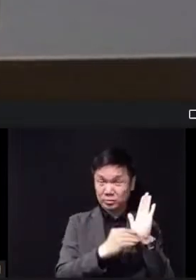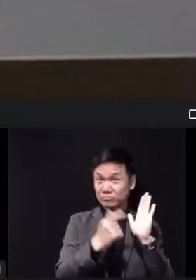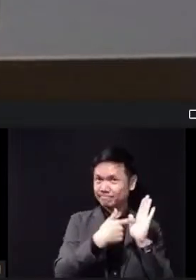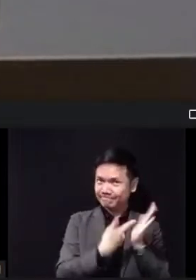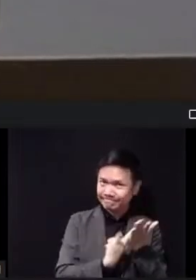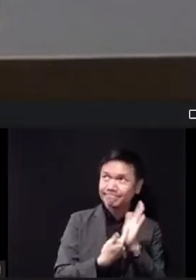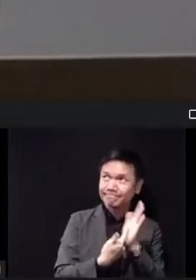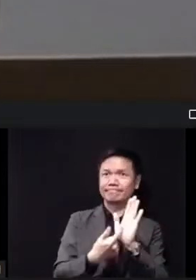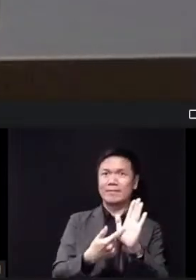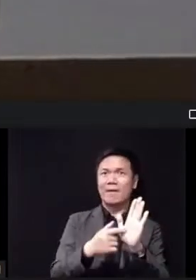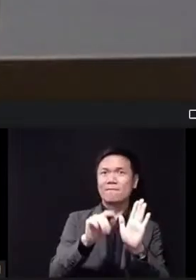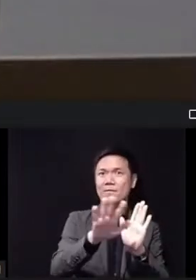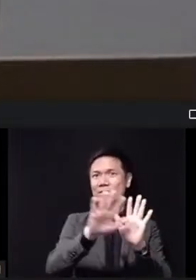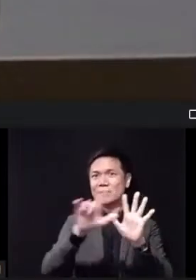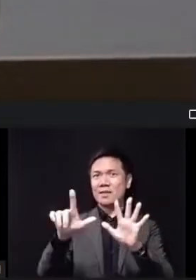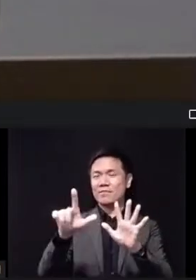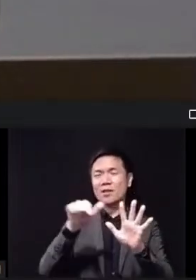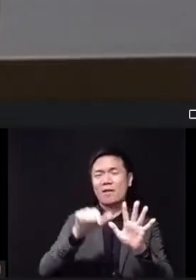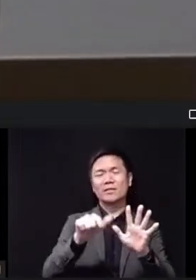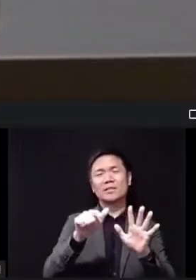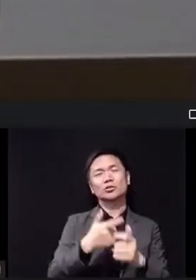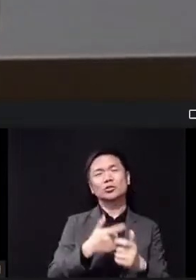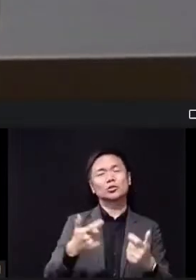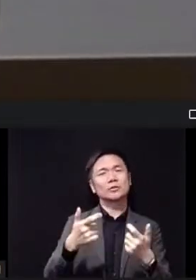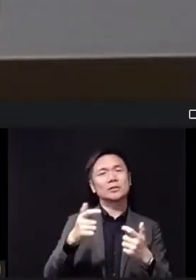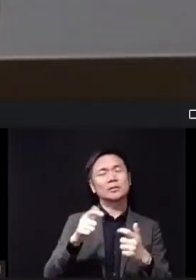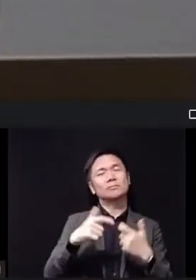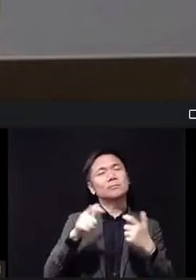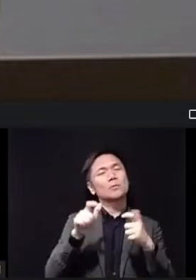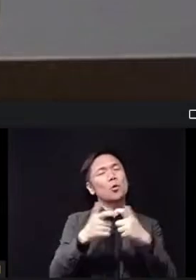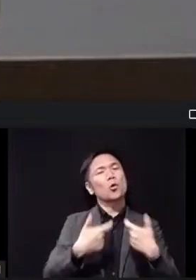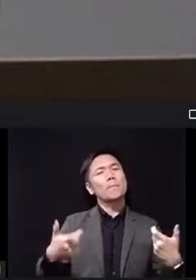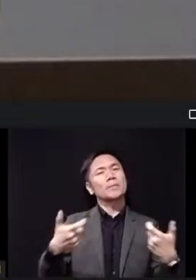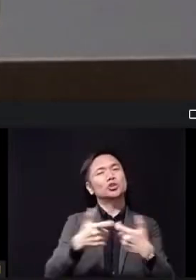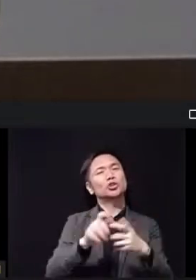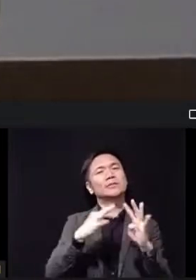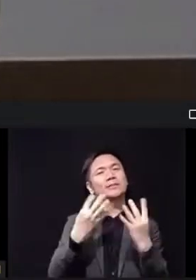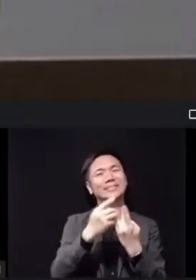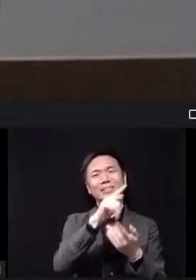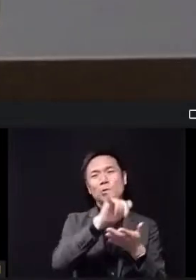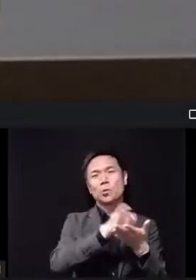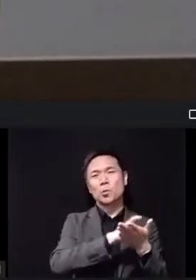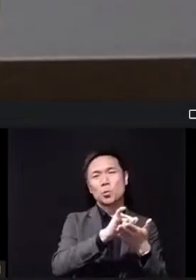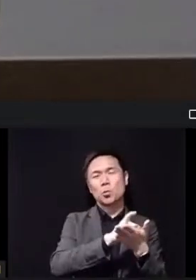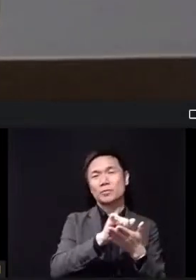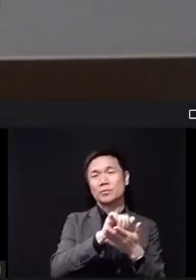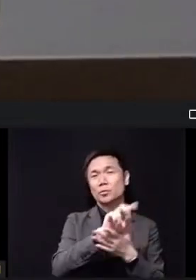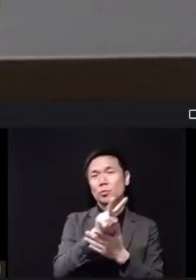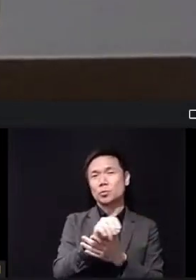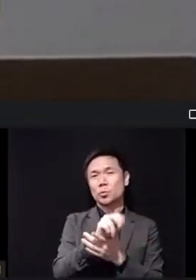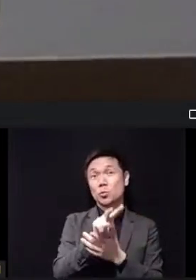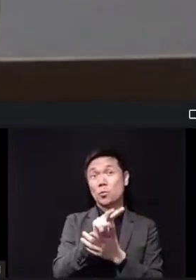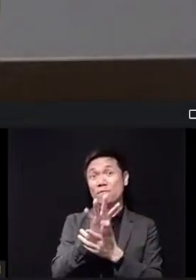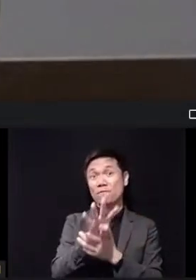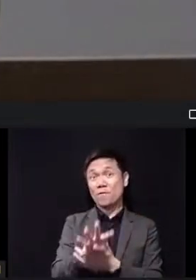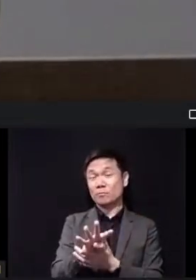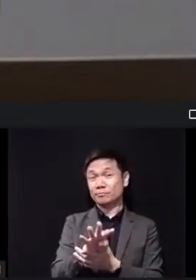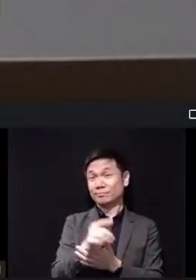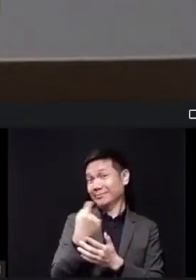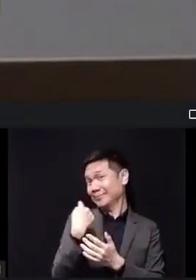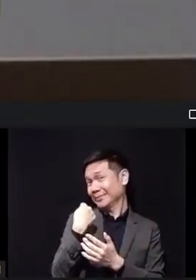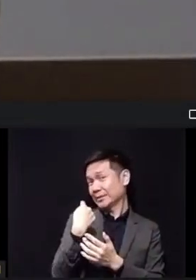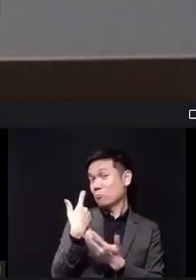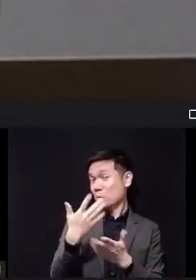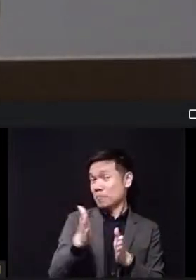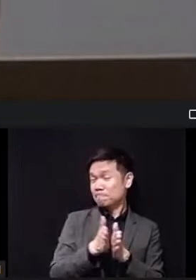forthcoming 57th session of the Commission on Population and Development in New York in 2024, as already